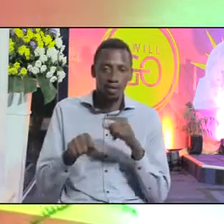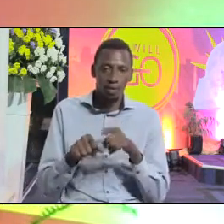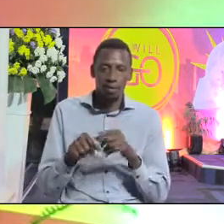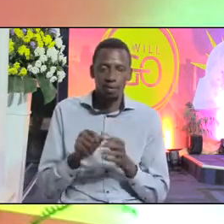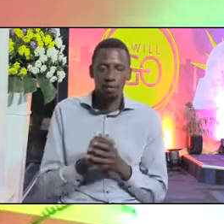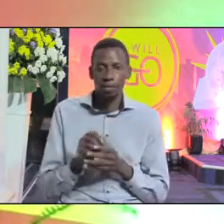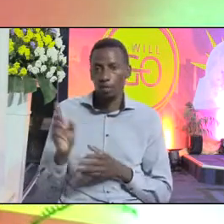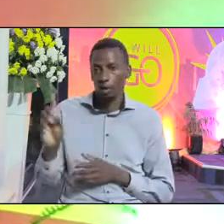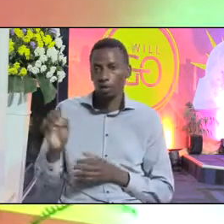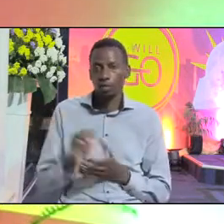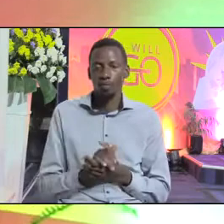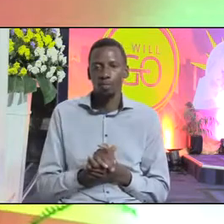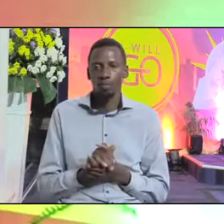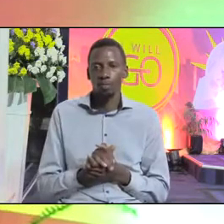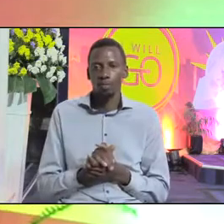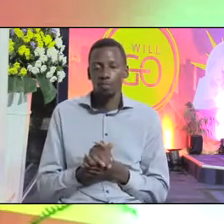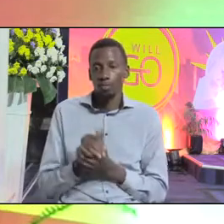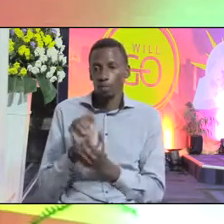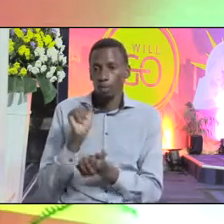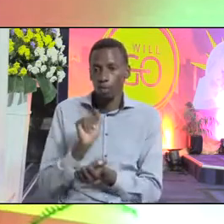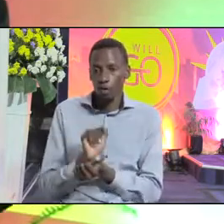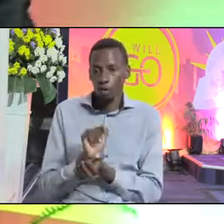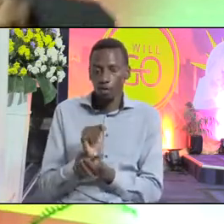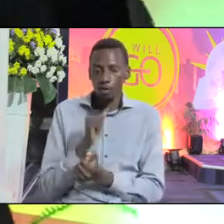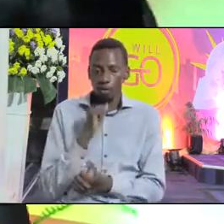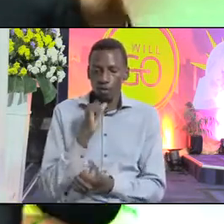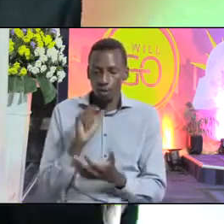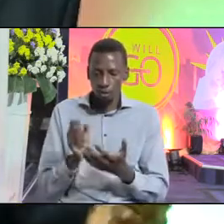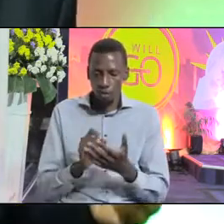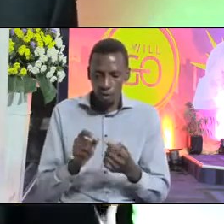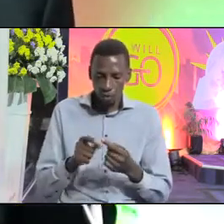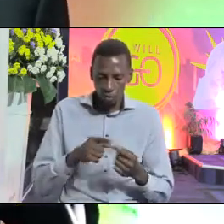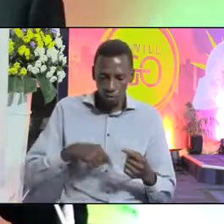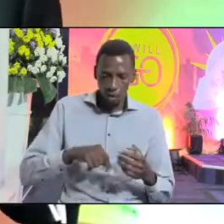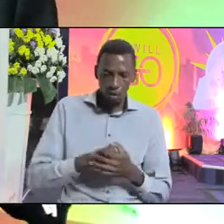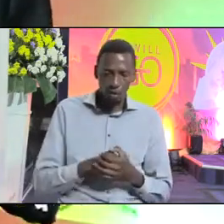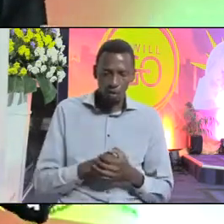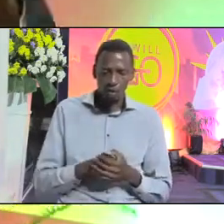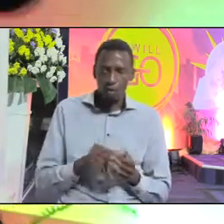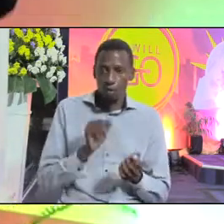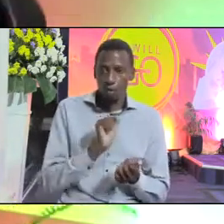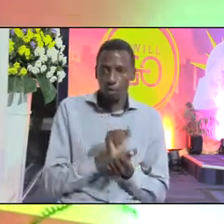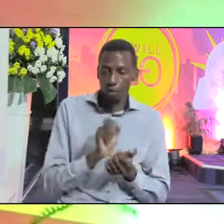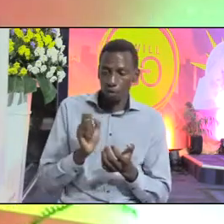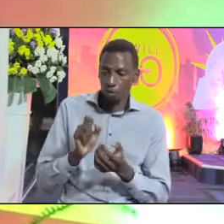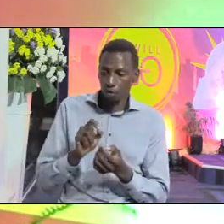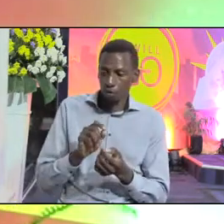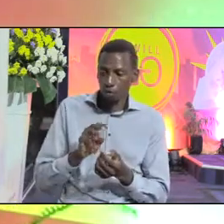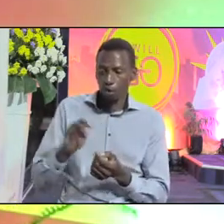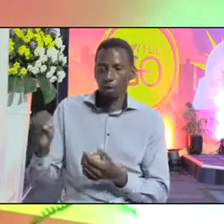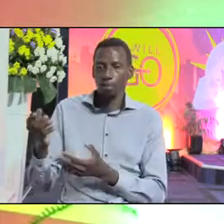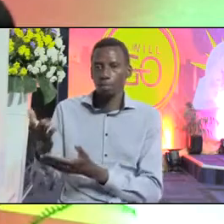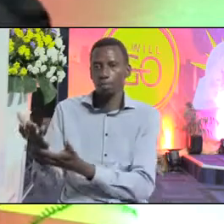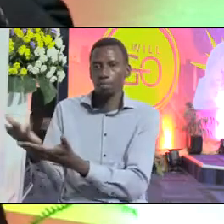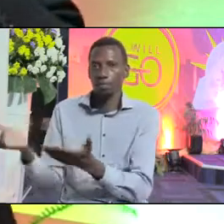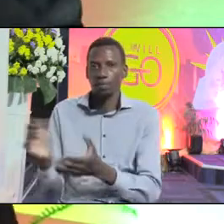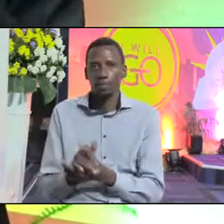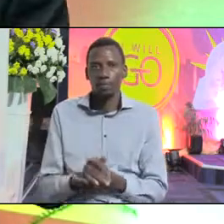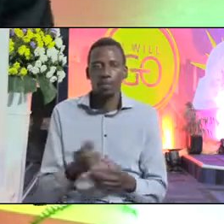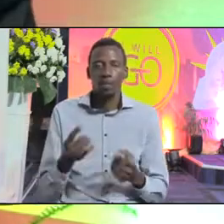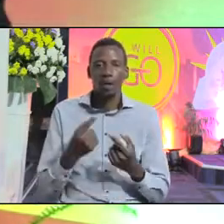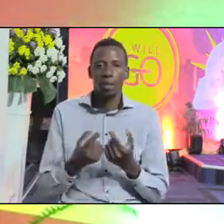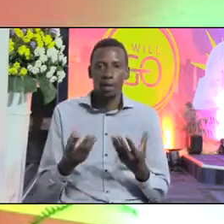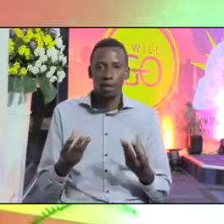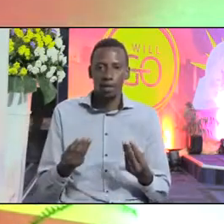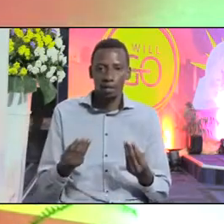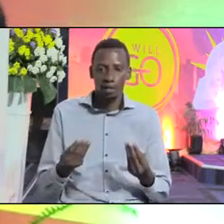Paul did not write to us. He wrote to them. But we simply tonight have